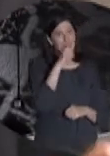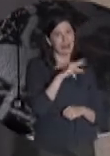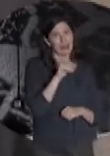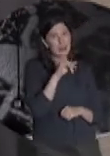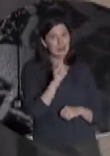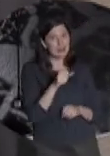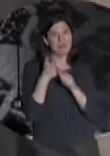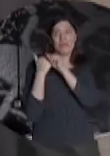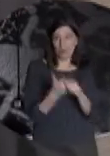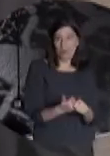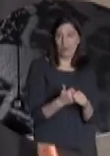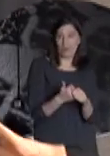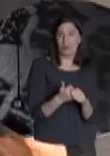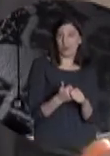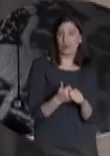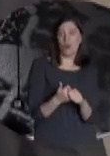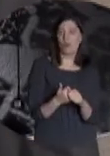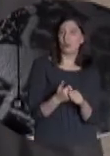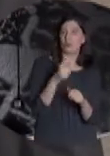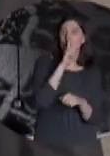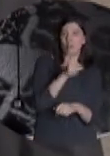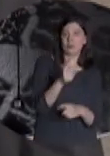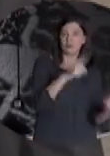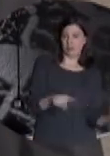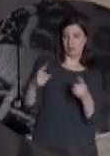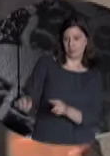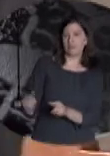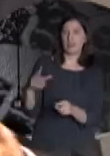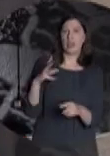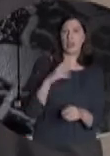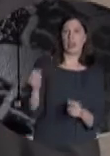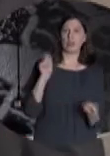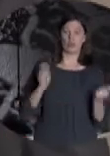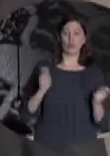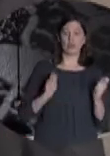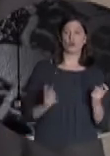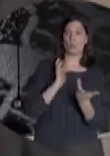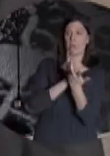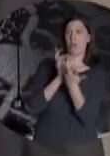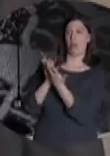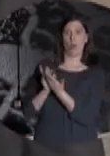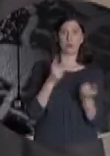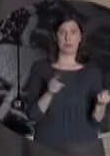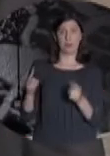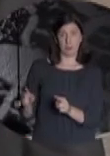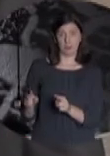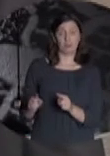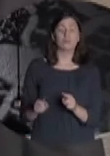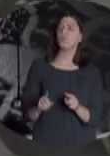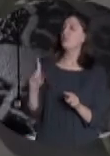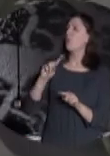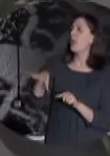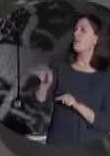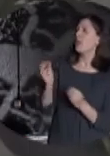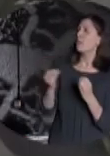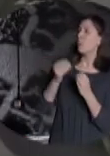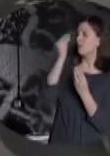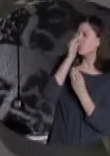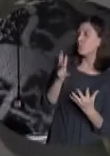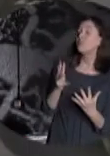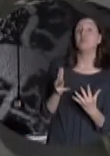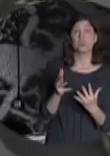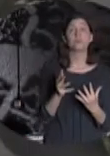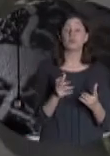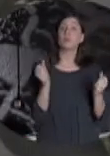following along with what truly is going on and being able to adapt to the situation as it changes. Now, where can we find more information? Sure. So a lot of